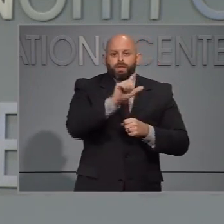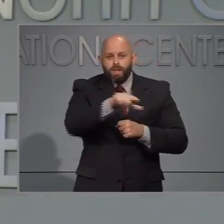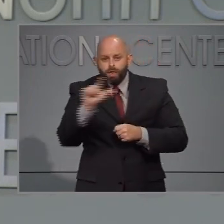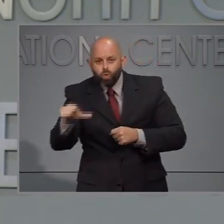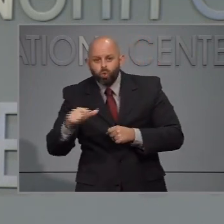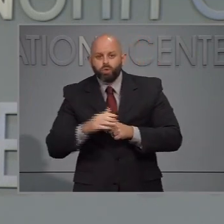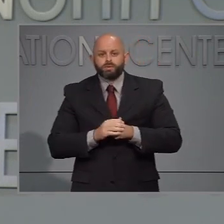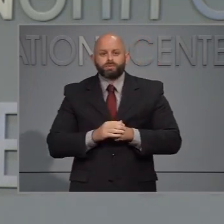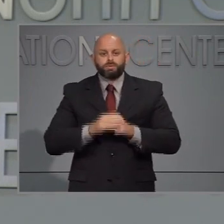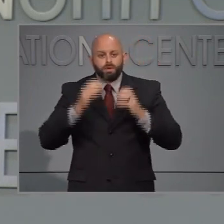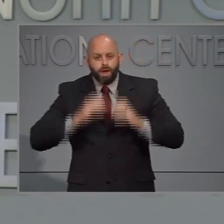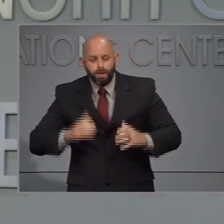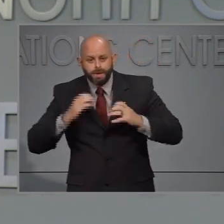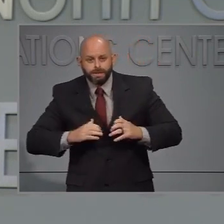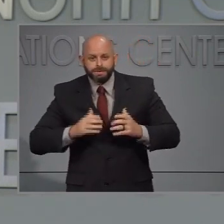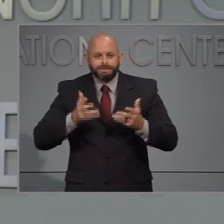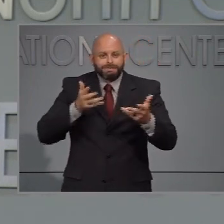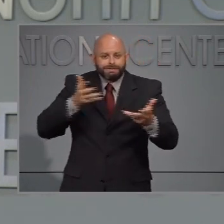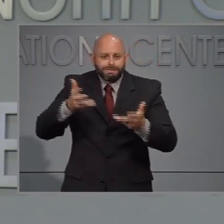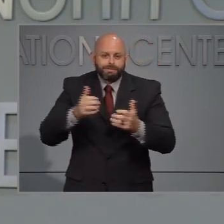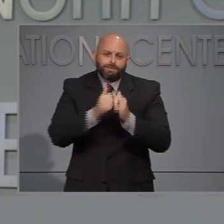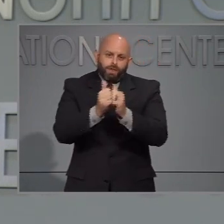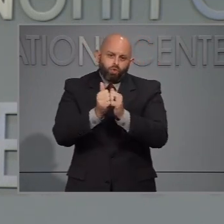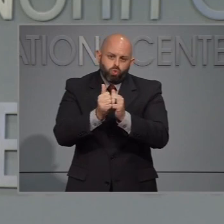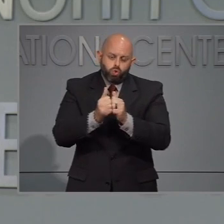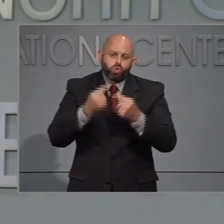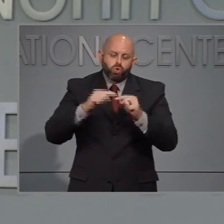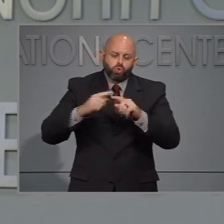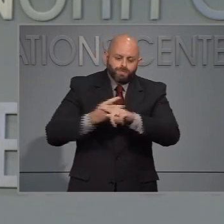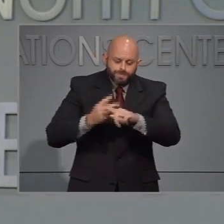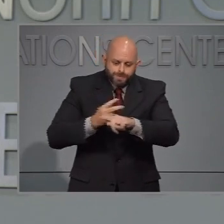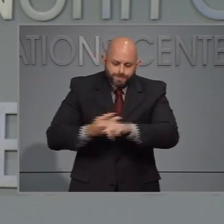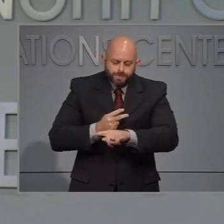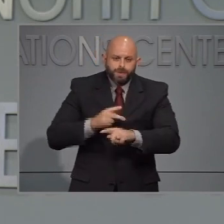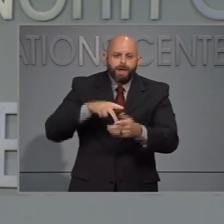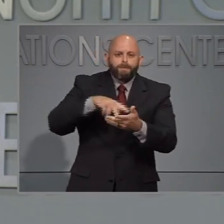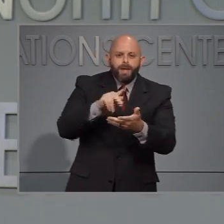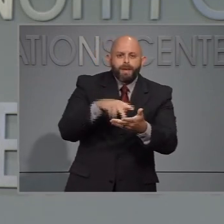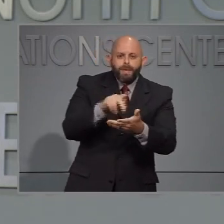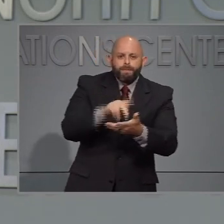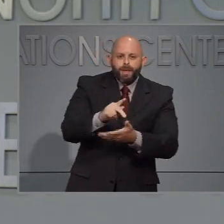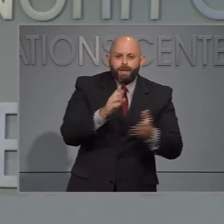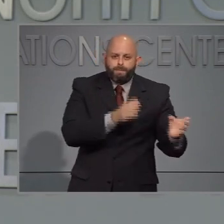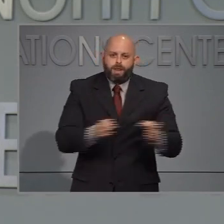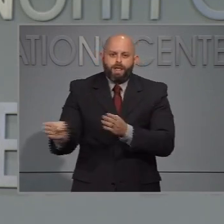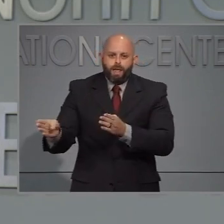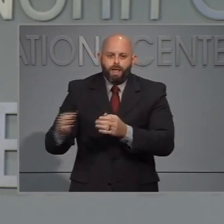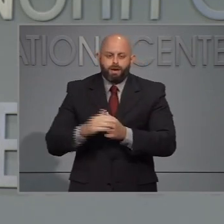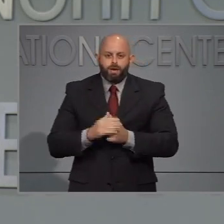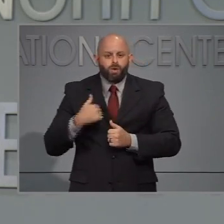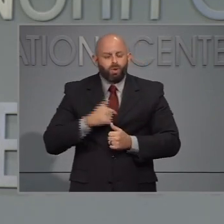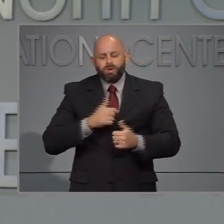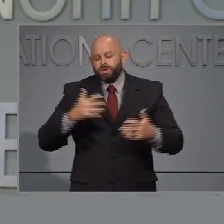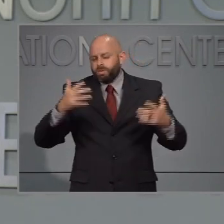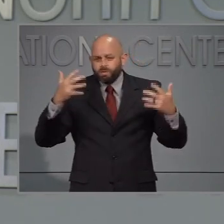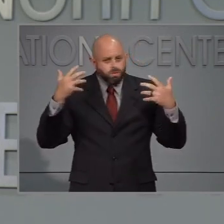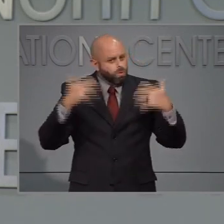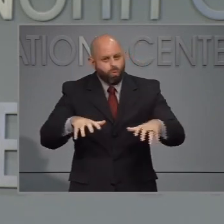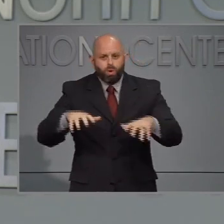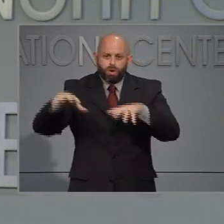to work out payment plans, and discouraging strongly the shut-off of utilities